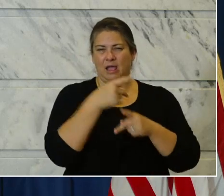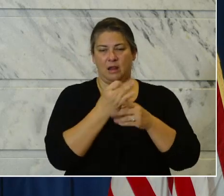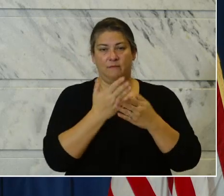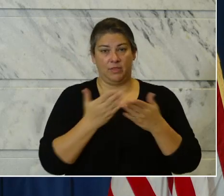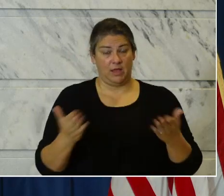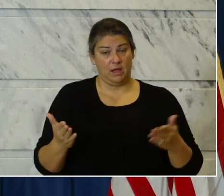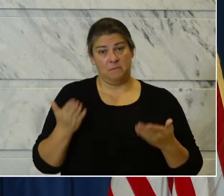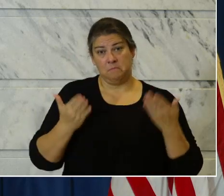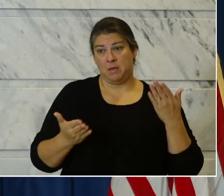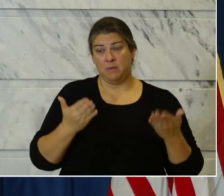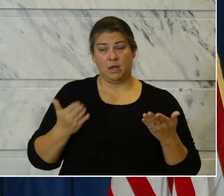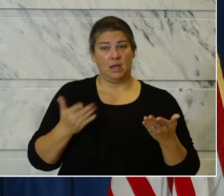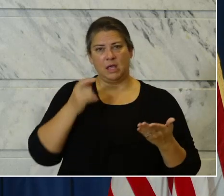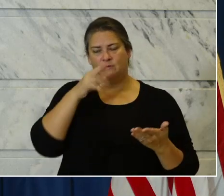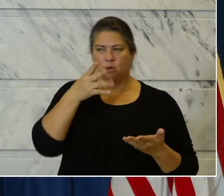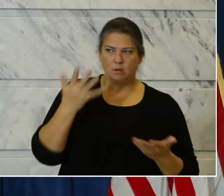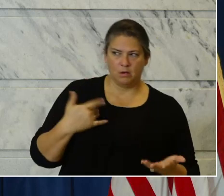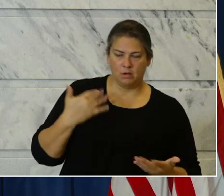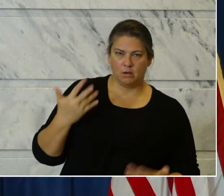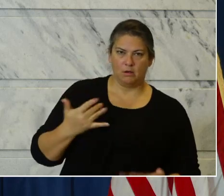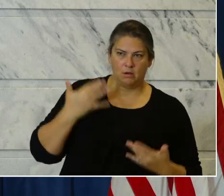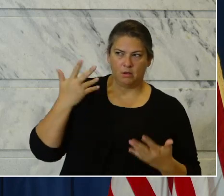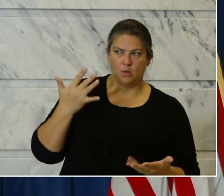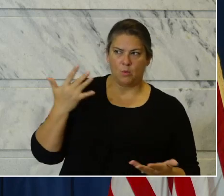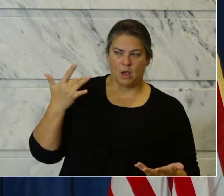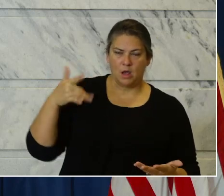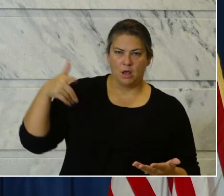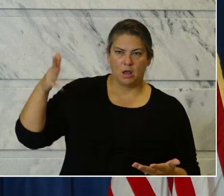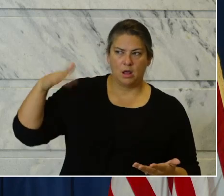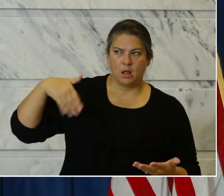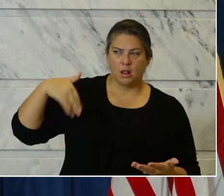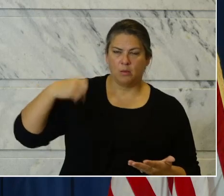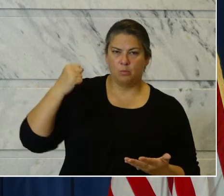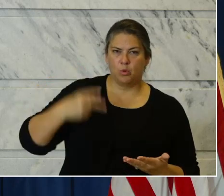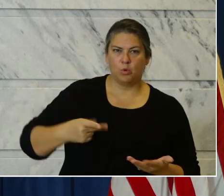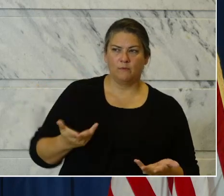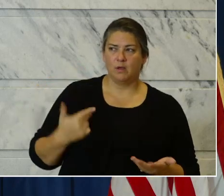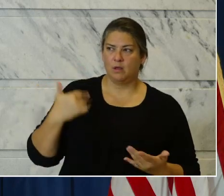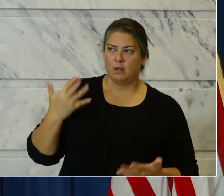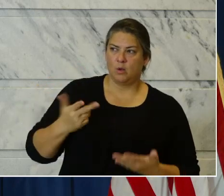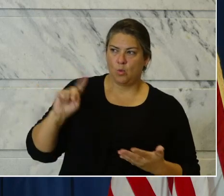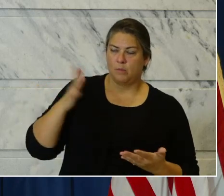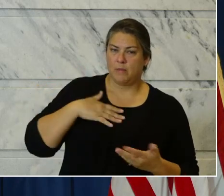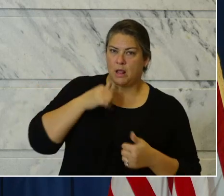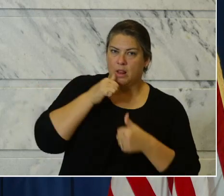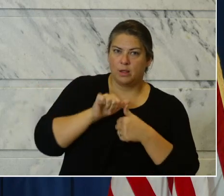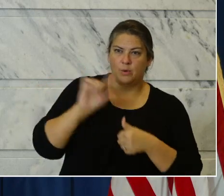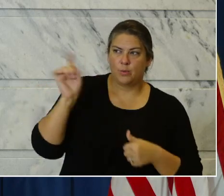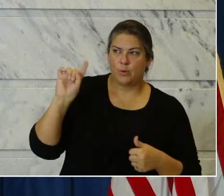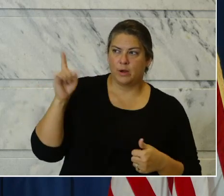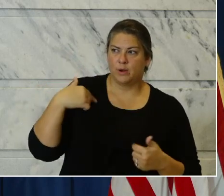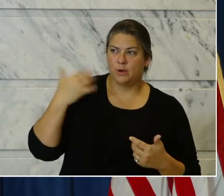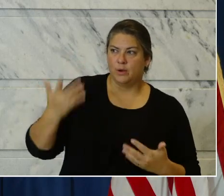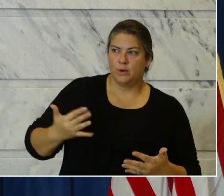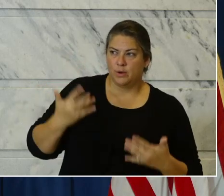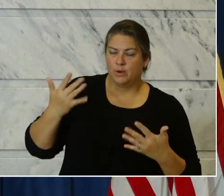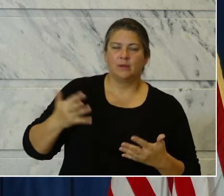unemployment claim approved yet, why you may not have seen your letter, because it just takes a while to sort through all of these